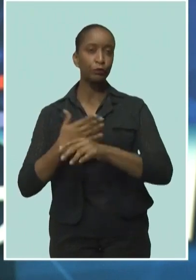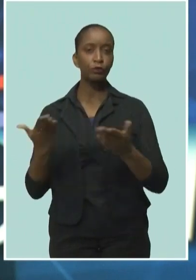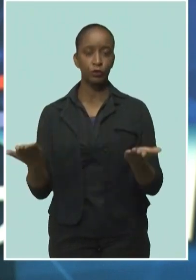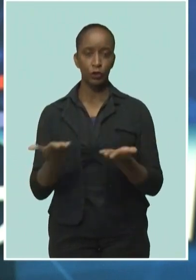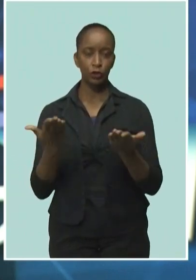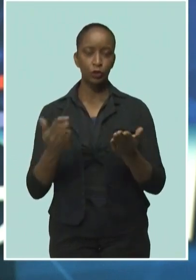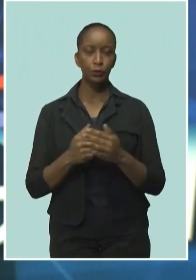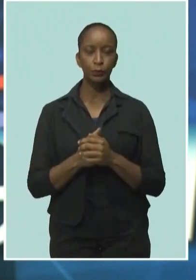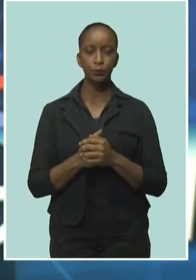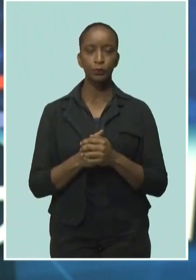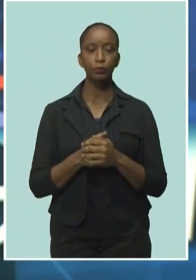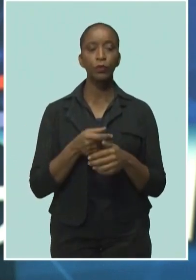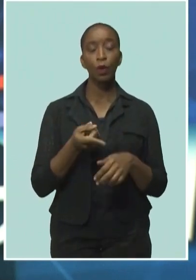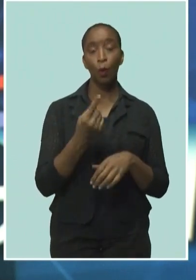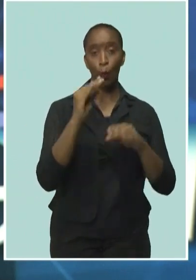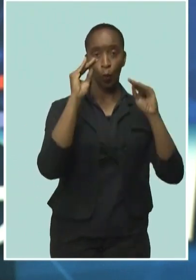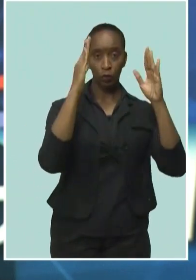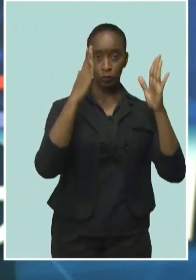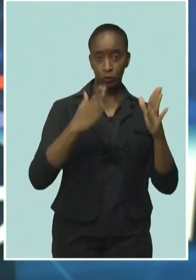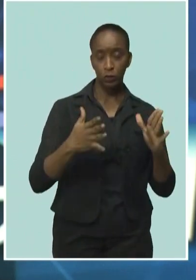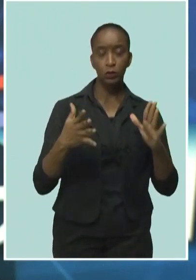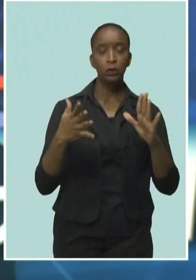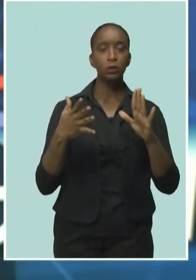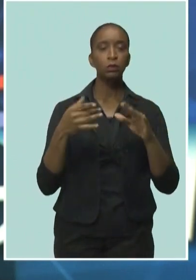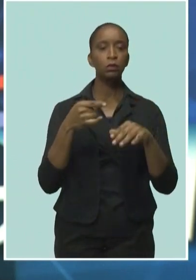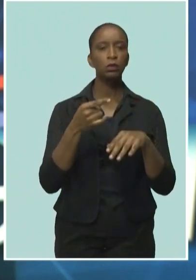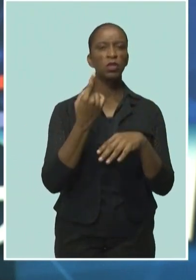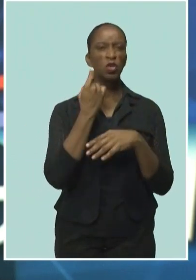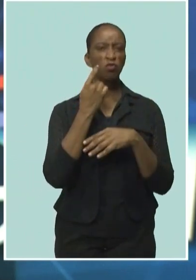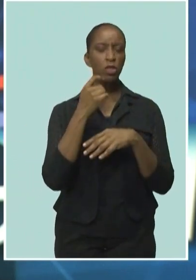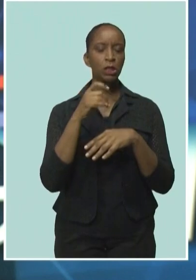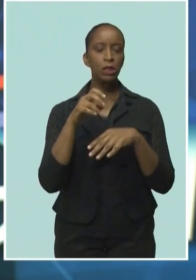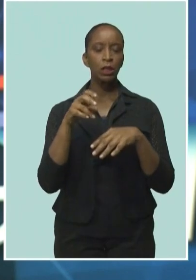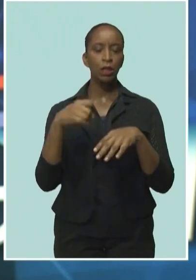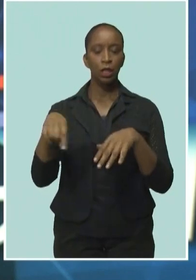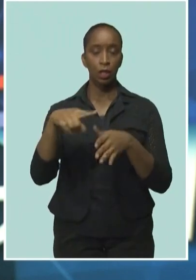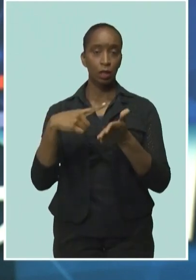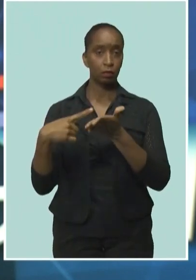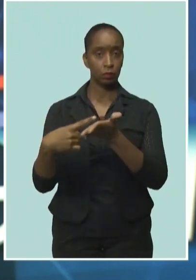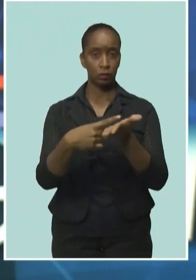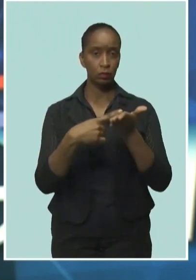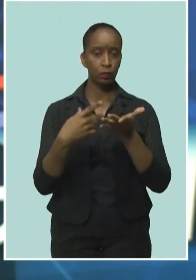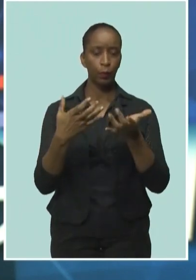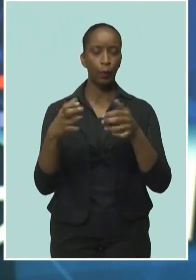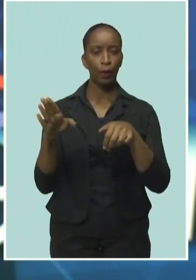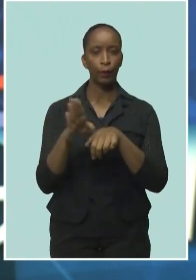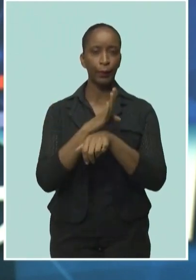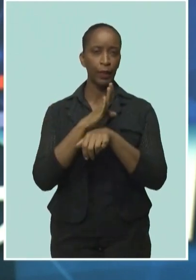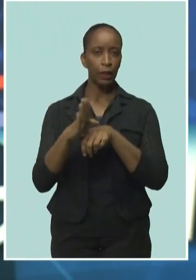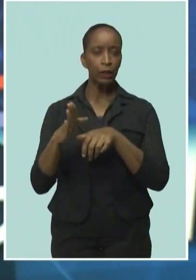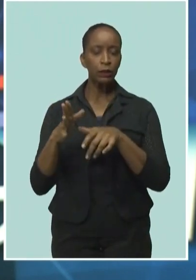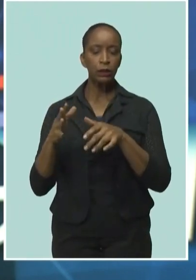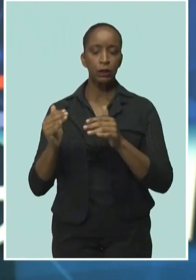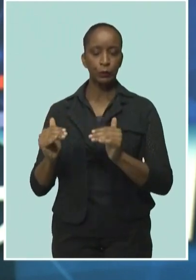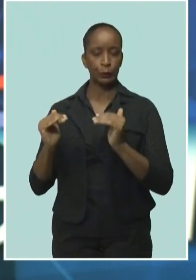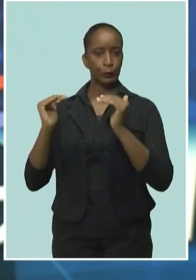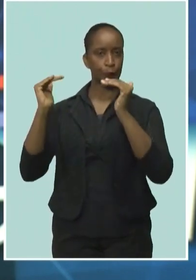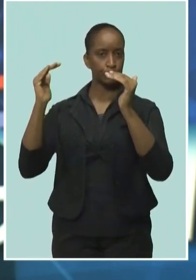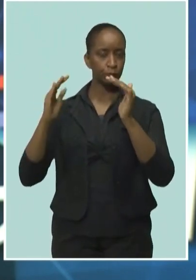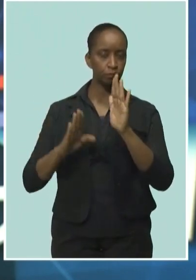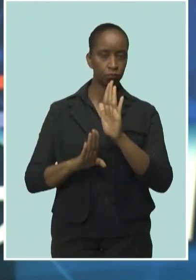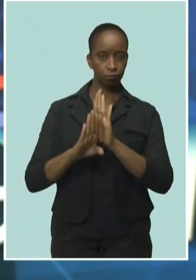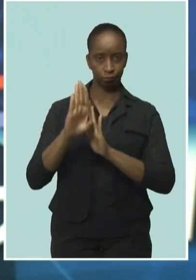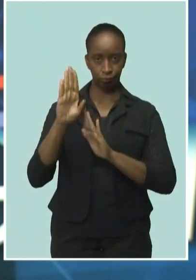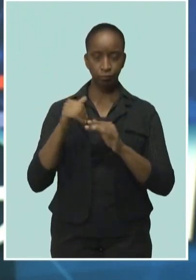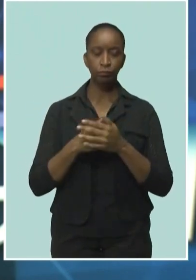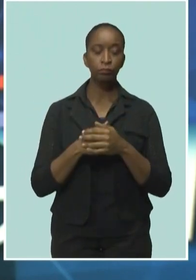Clive Landis as the university held a roundtable discussion on propelling the sector. Professor Landis suggests the university can